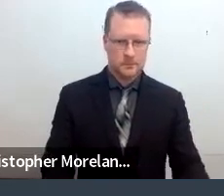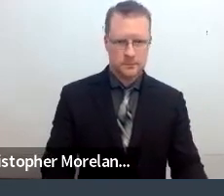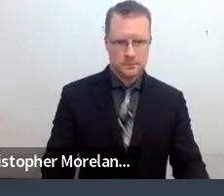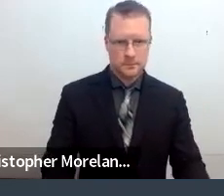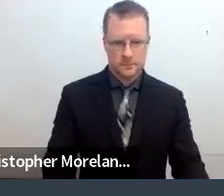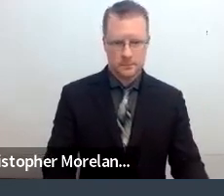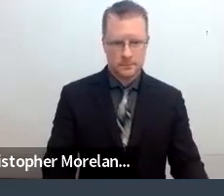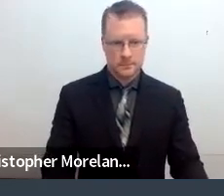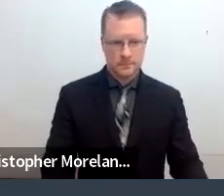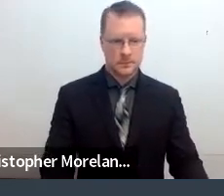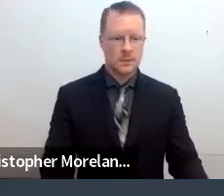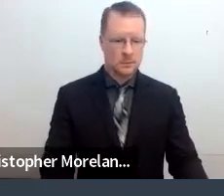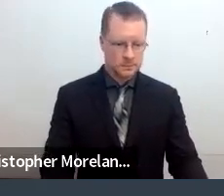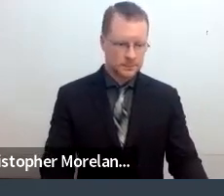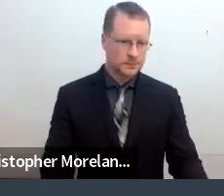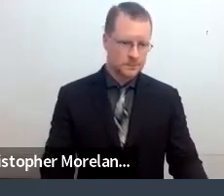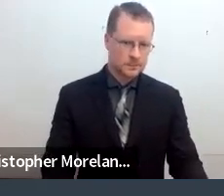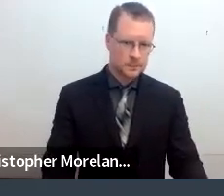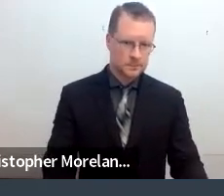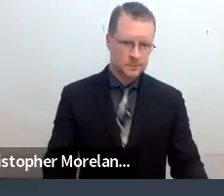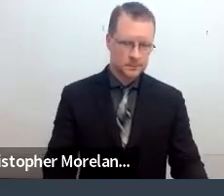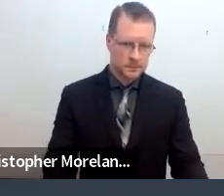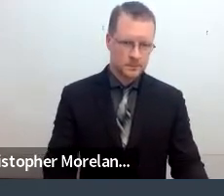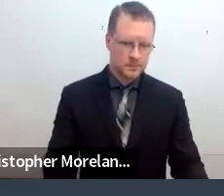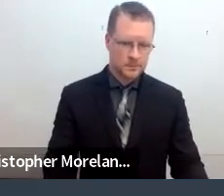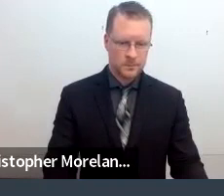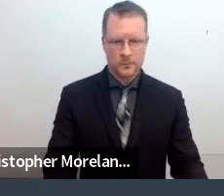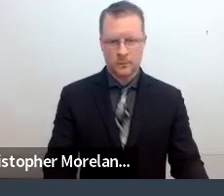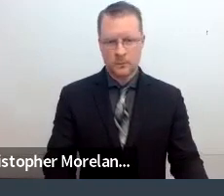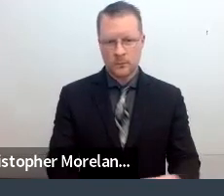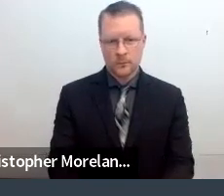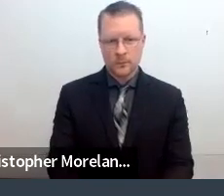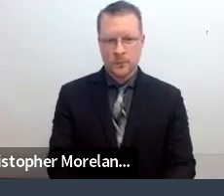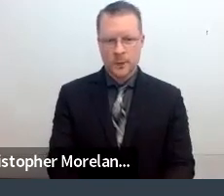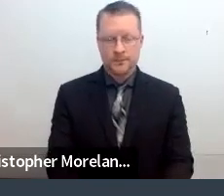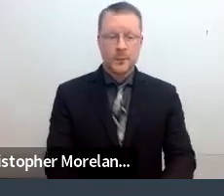mobility impairment, psychological, or other.